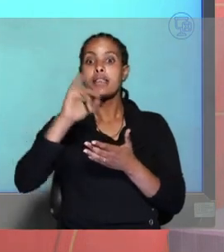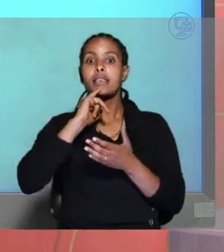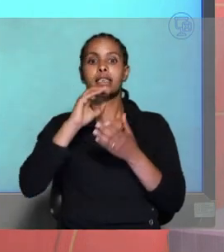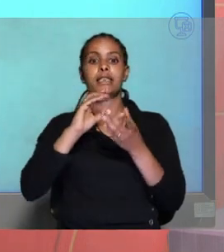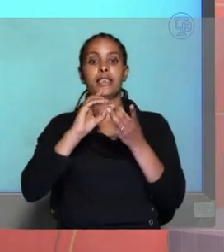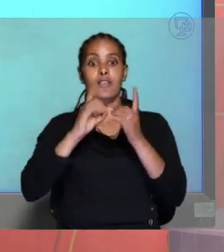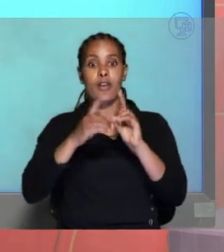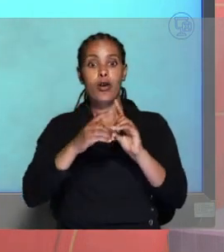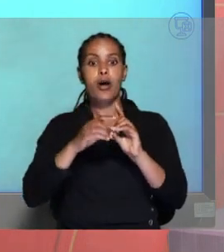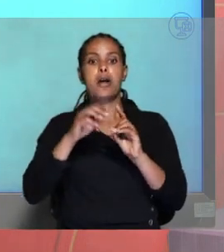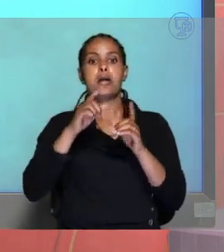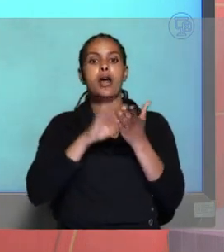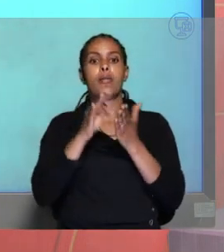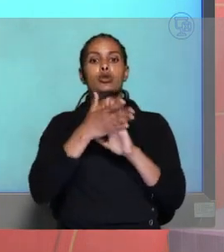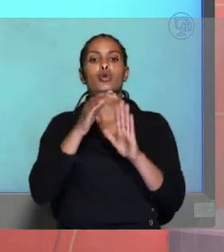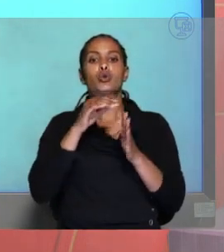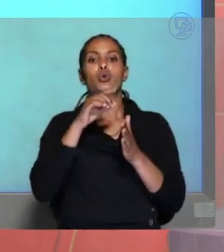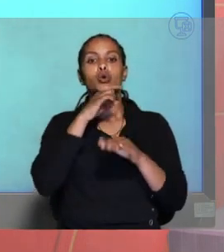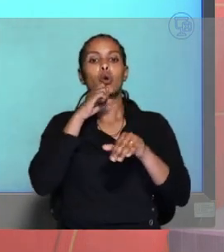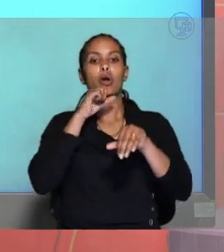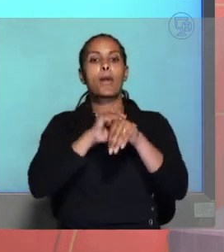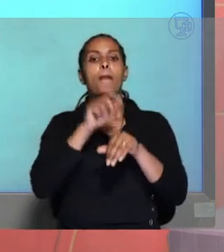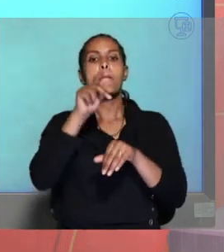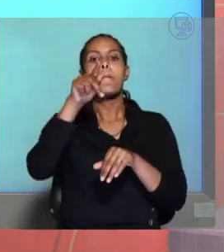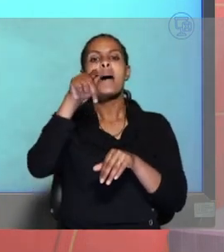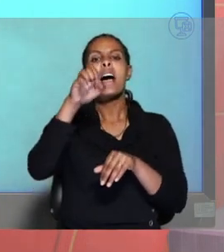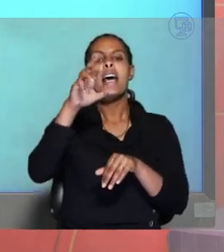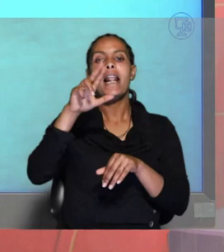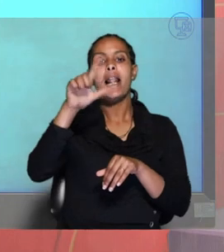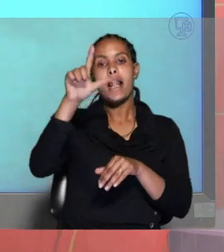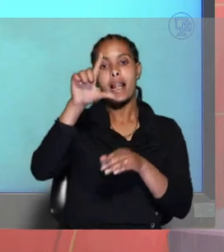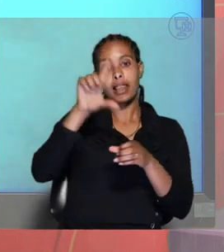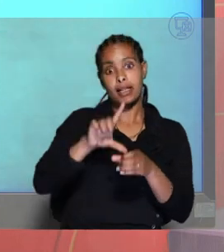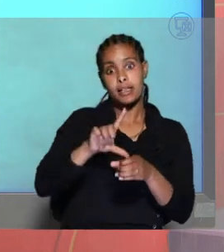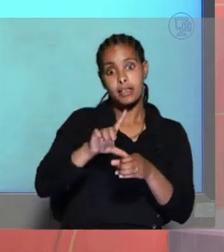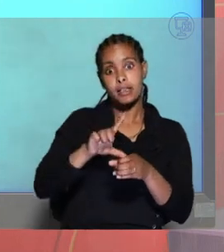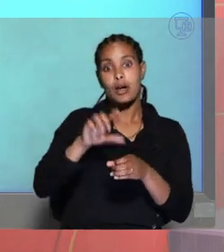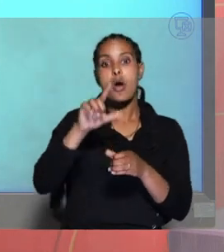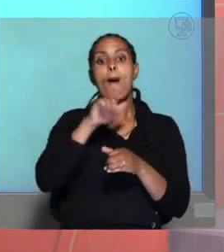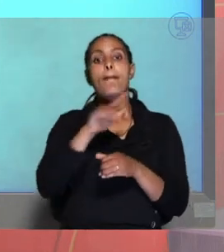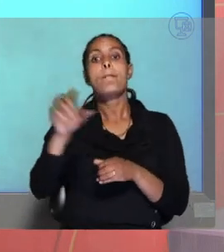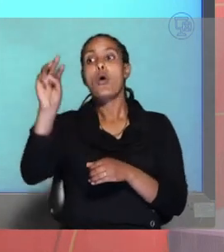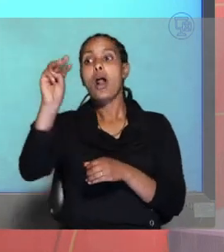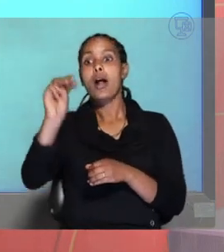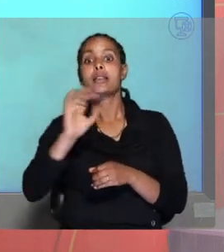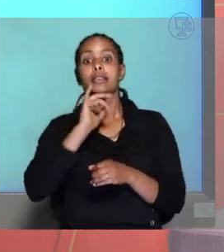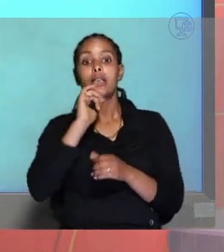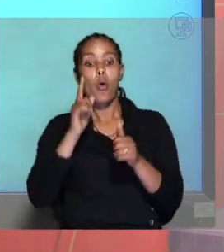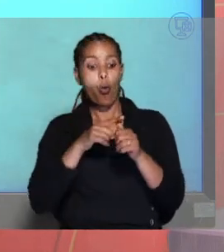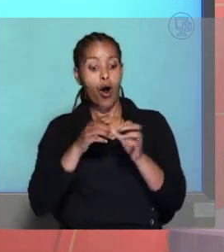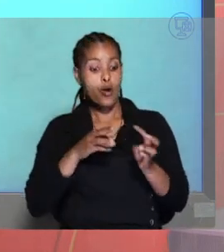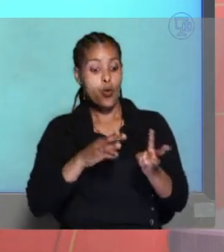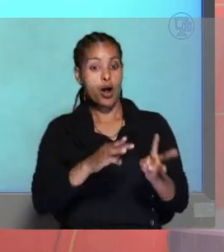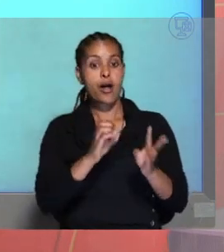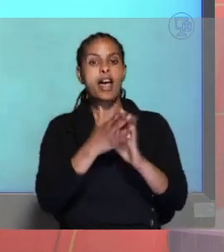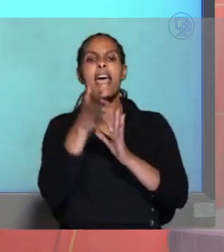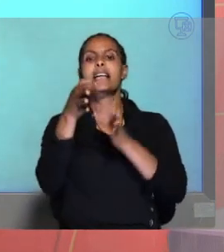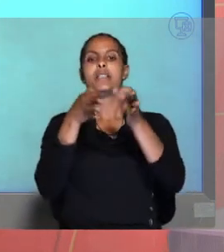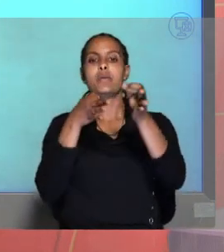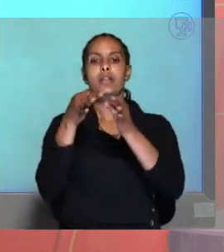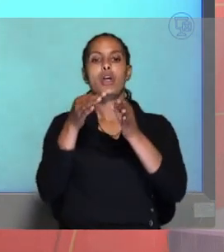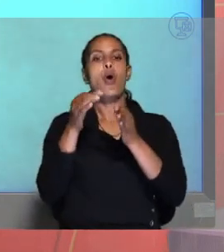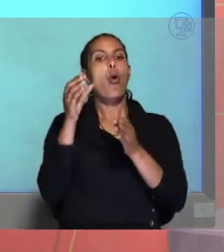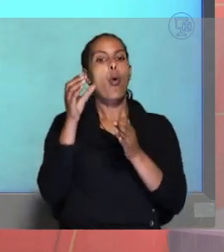as number of moles of solids per liter of solution. Molarity is one way of